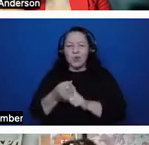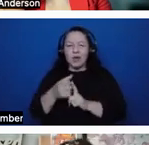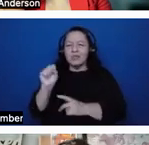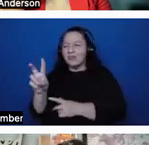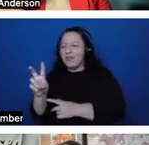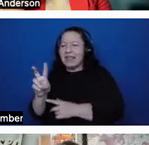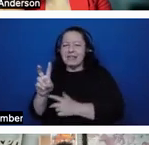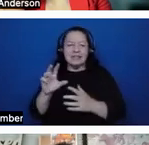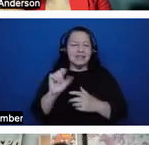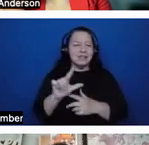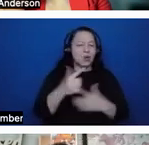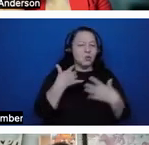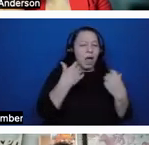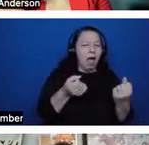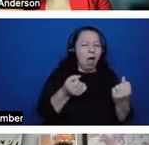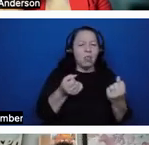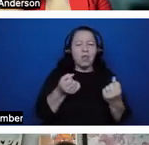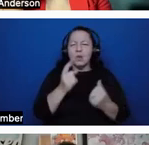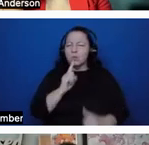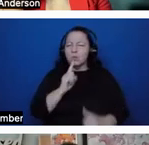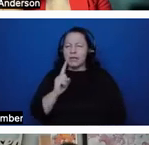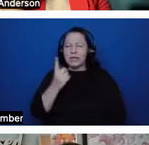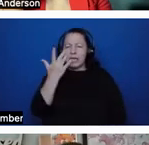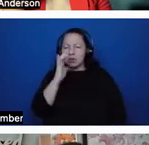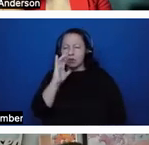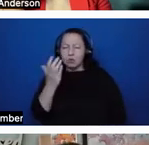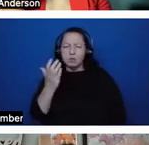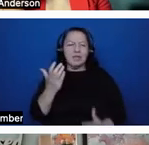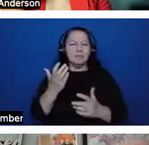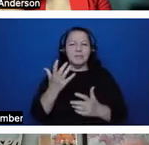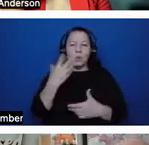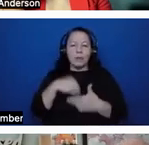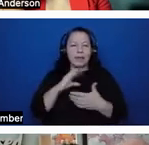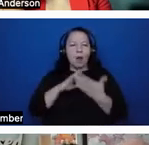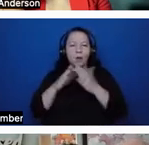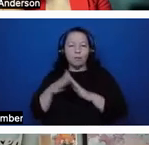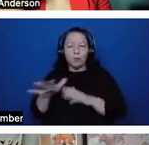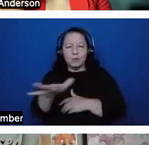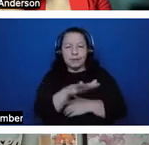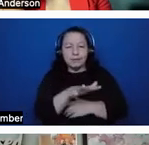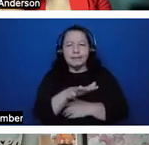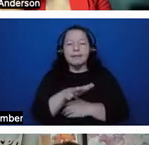really, like looks within our communities, but also